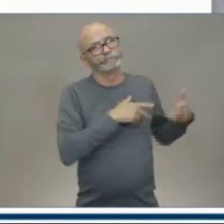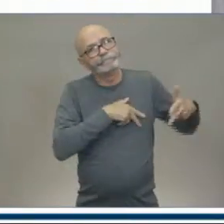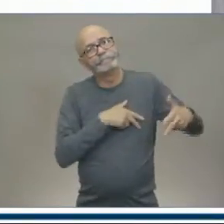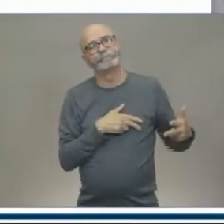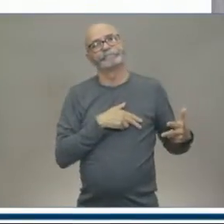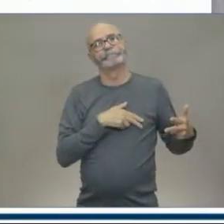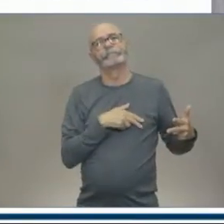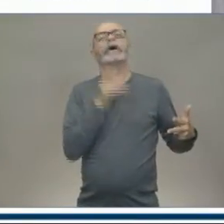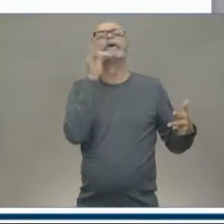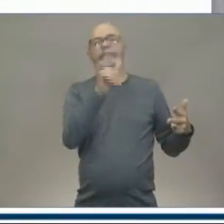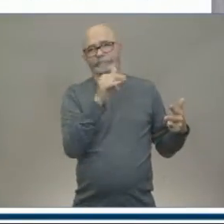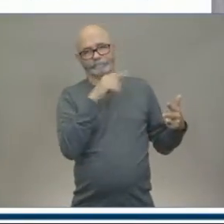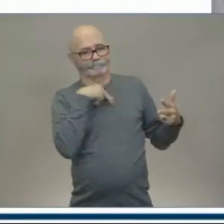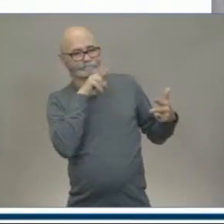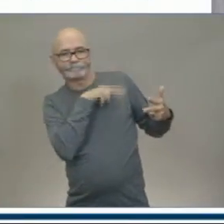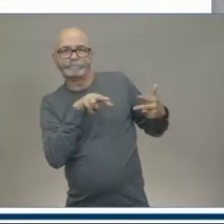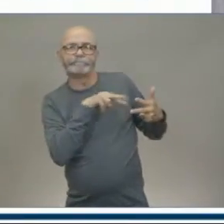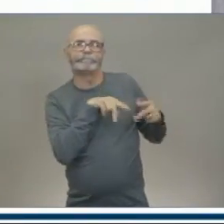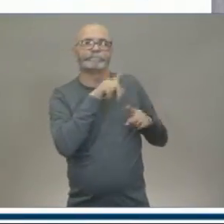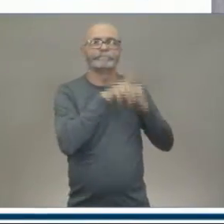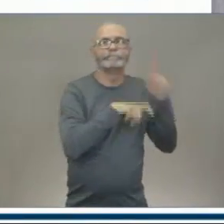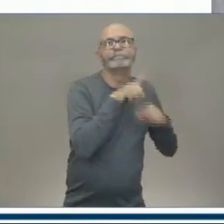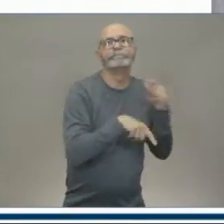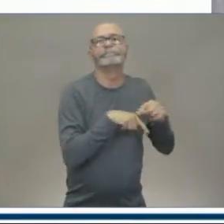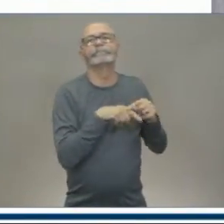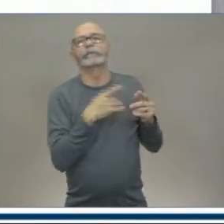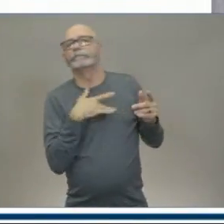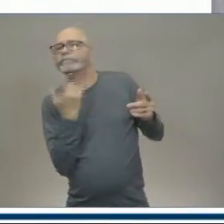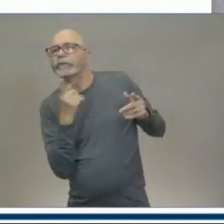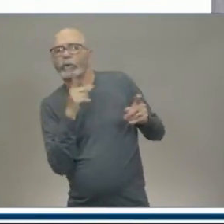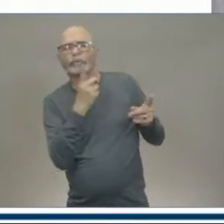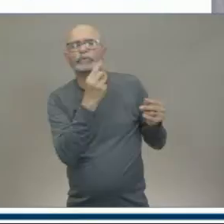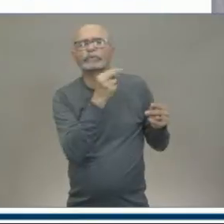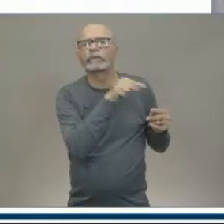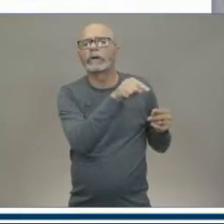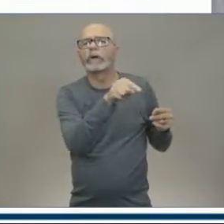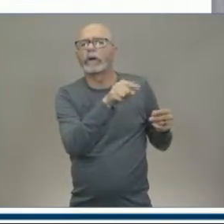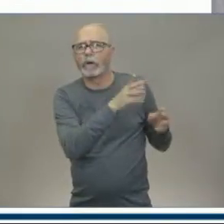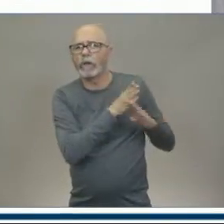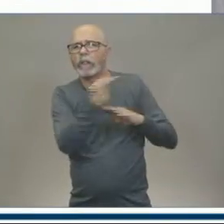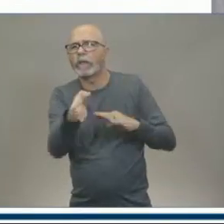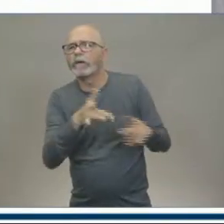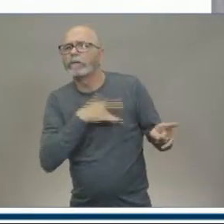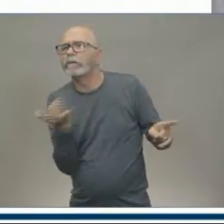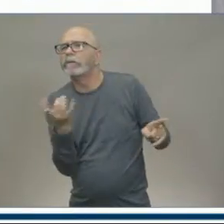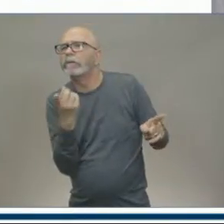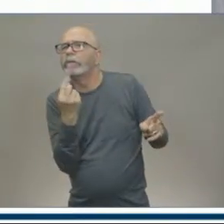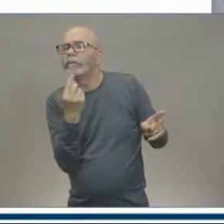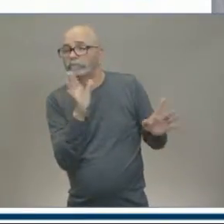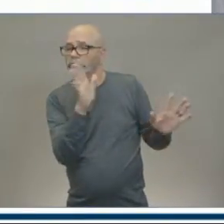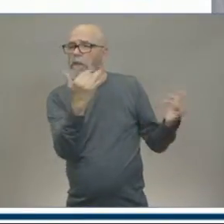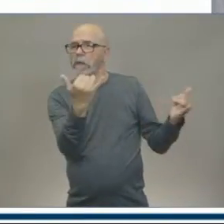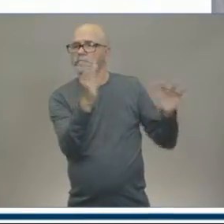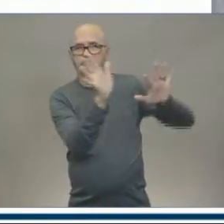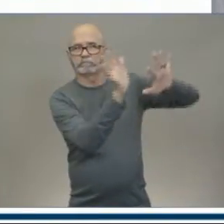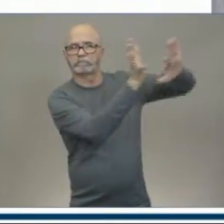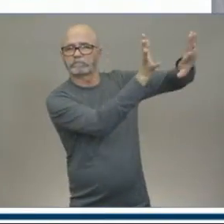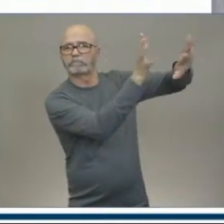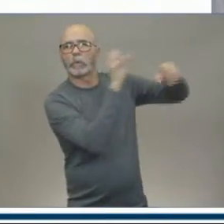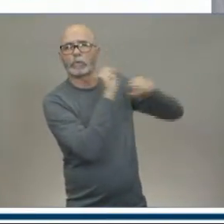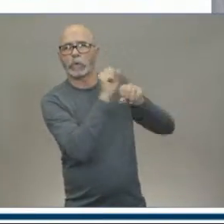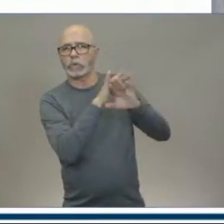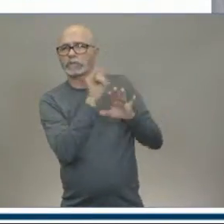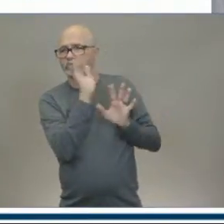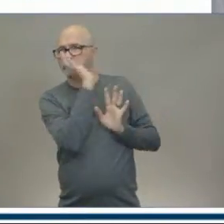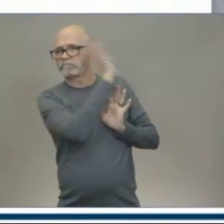to assess how long we need our border people there, but we will leave that infrastructure that is currently in place right now there